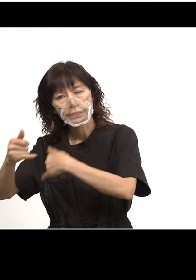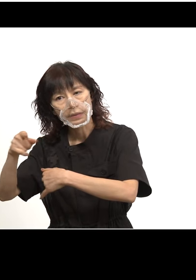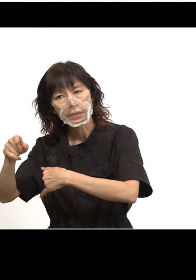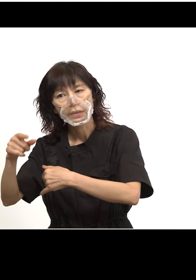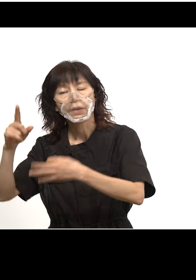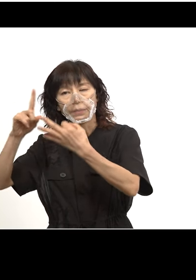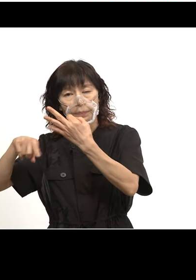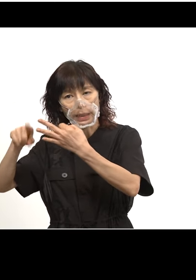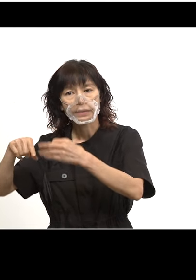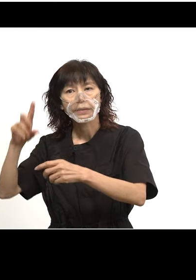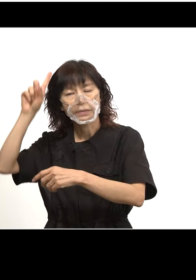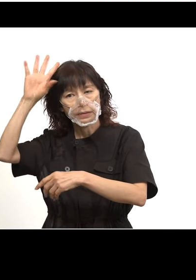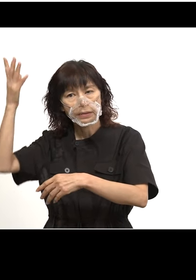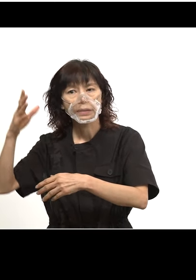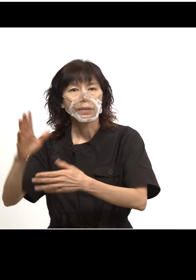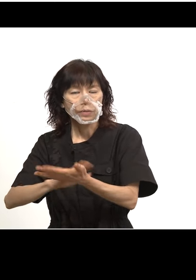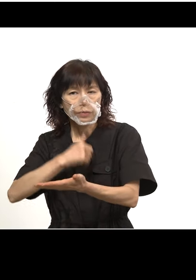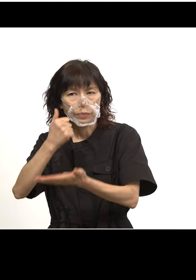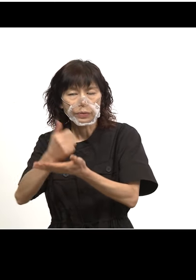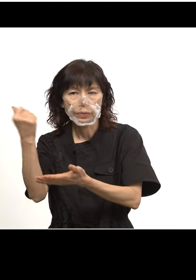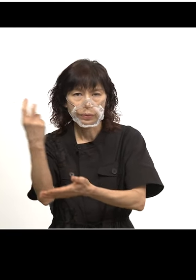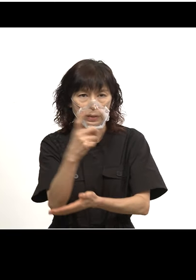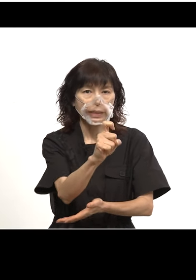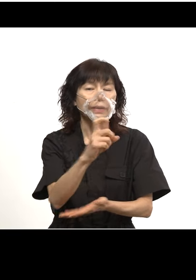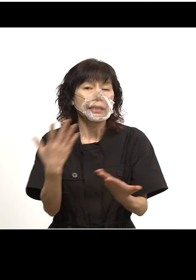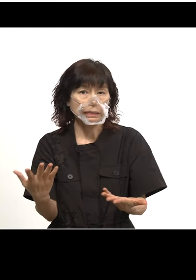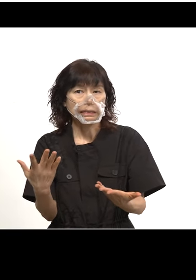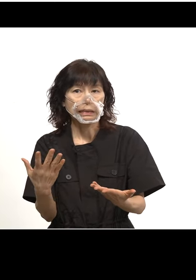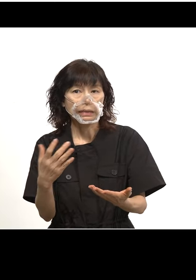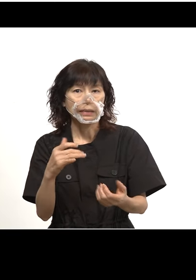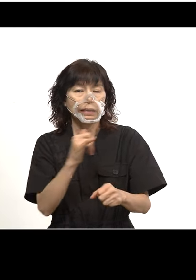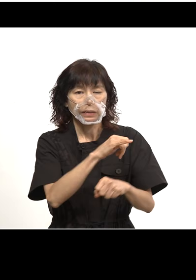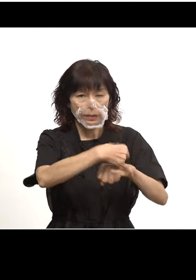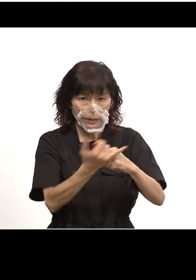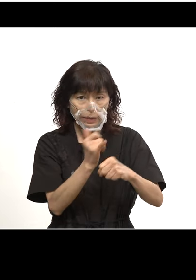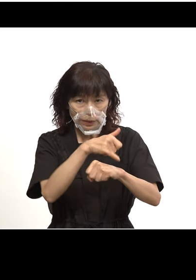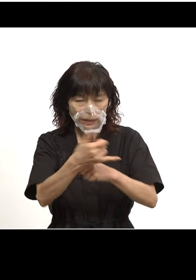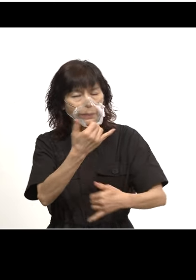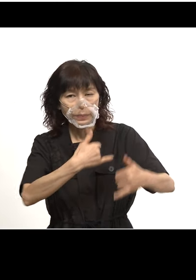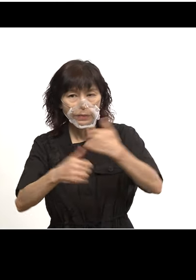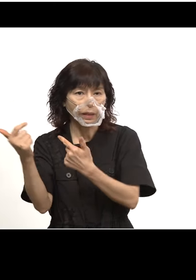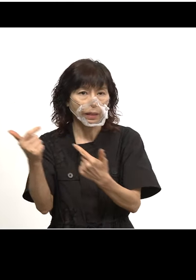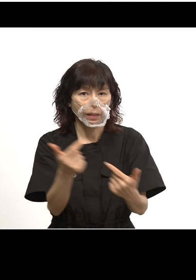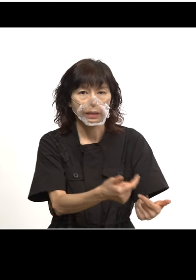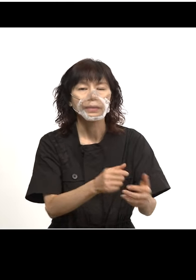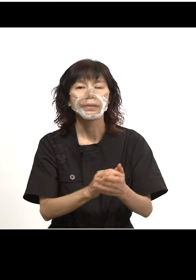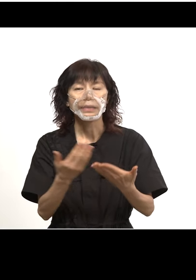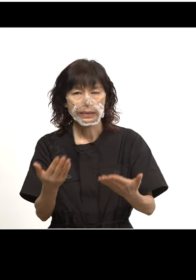to have George Mann here to share on the topic, the benefits and challenges of collaborative and inclusive theater making.